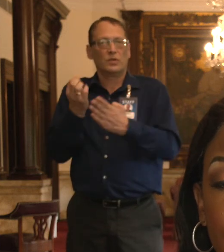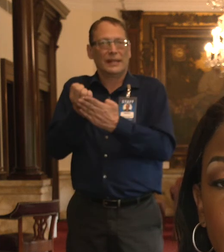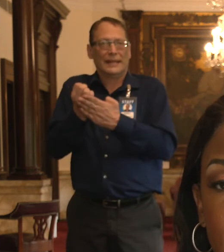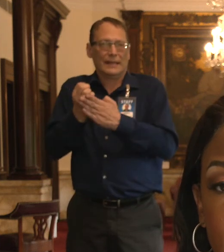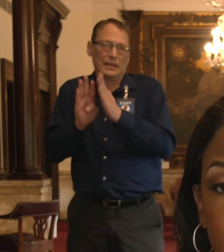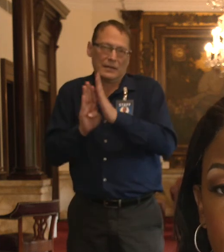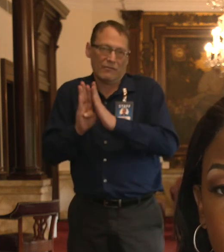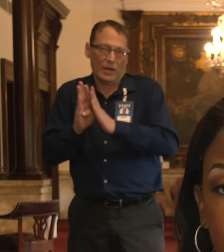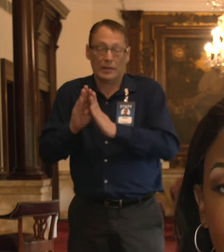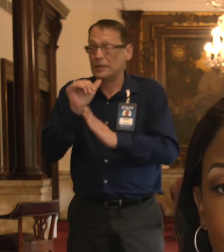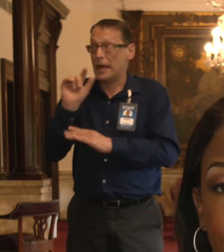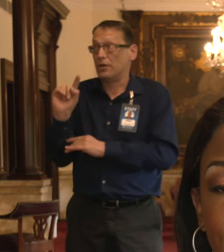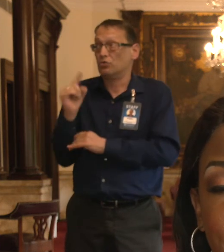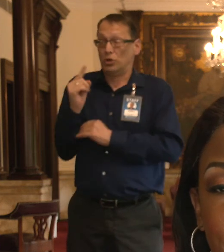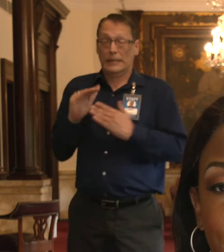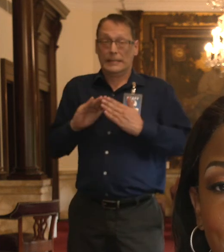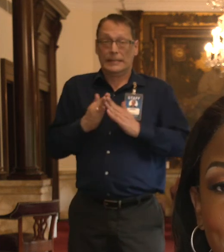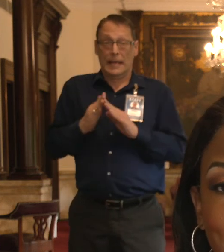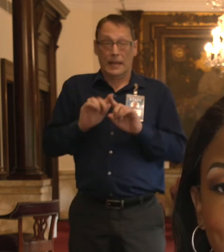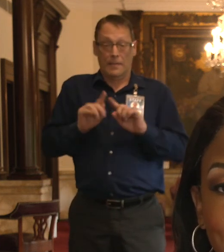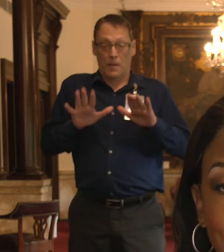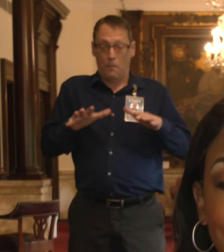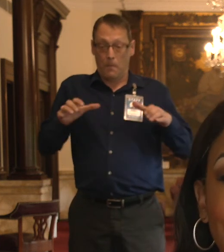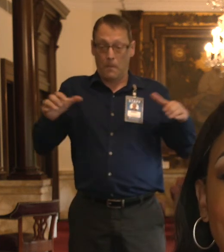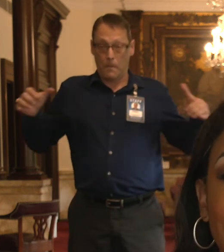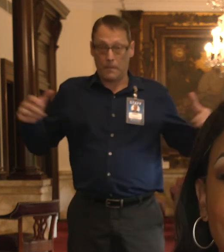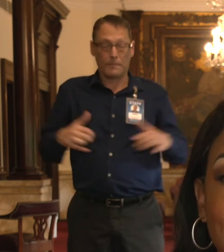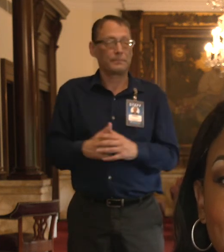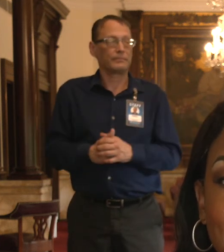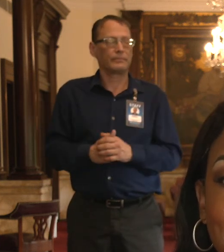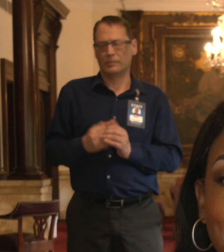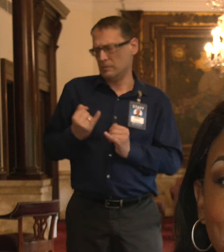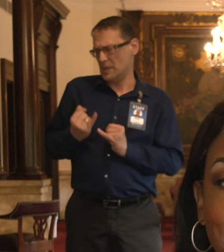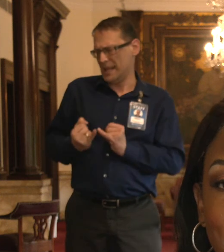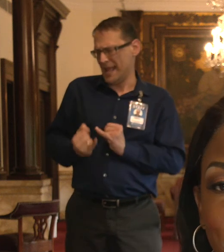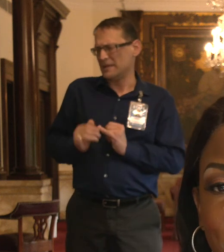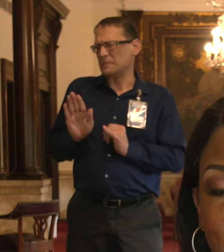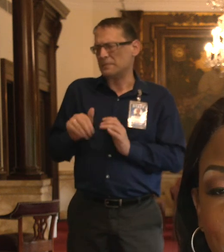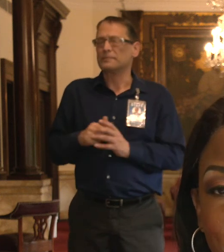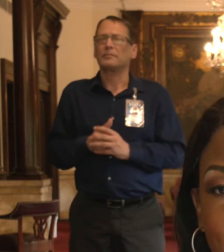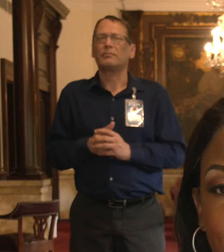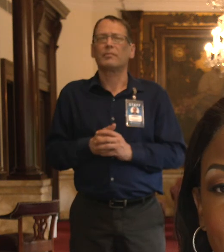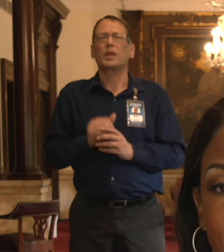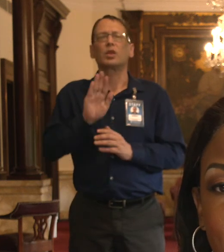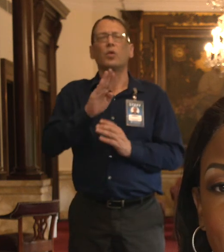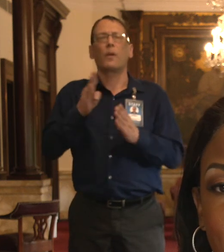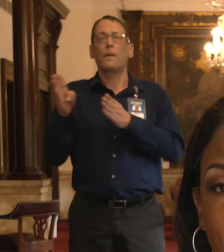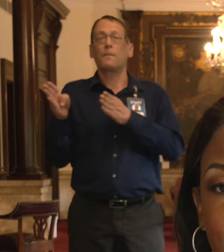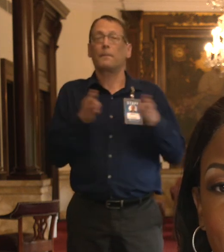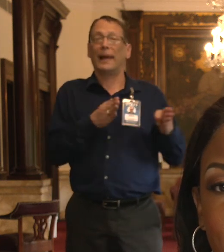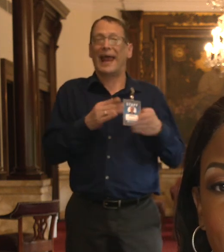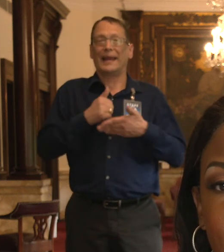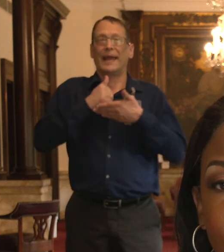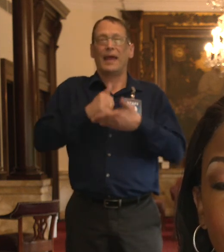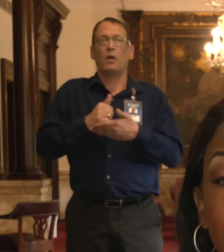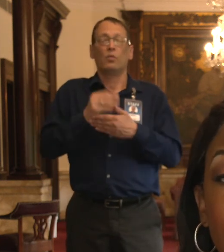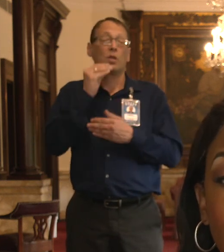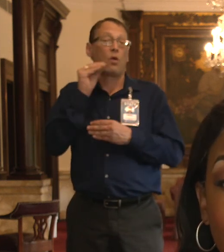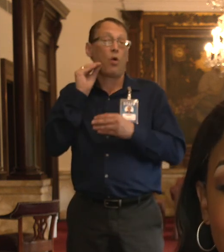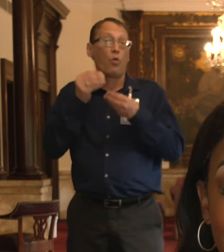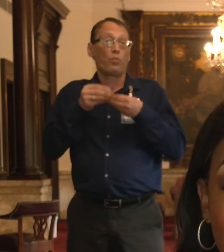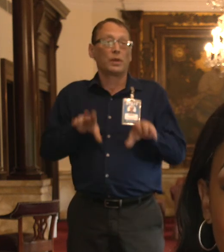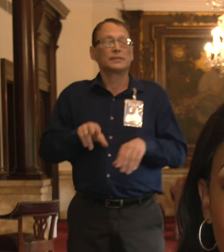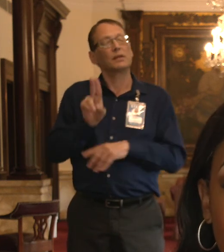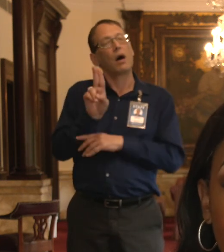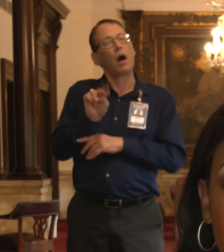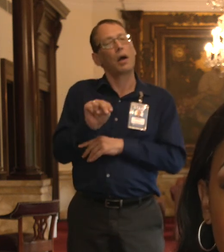not just for the city of St. Louis. And then lastly, what is your plan to help with the unhoused? So